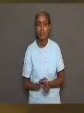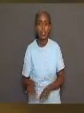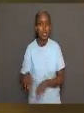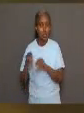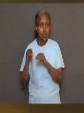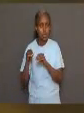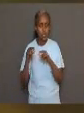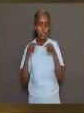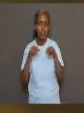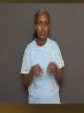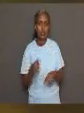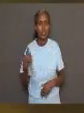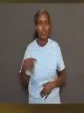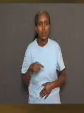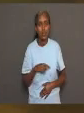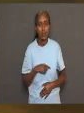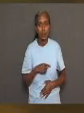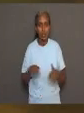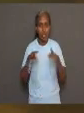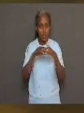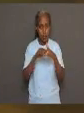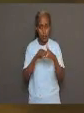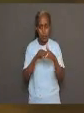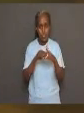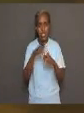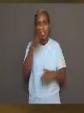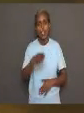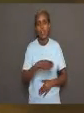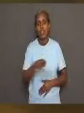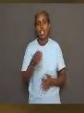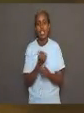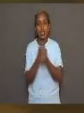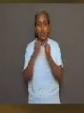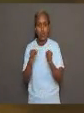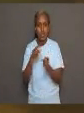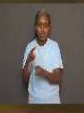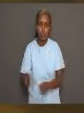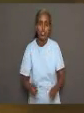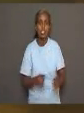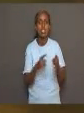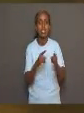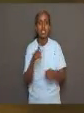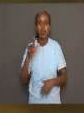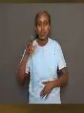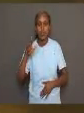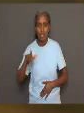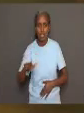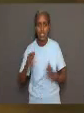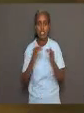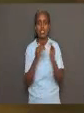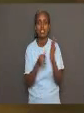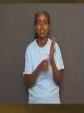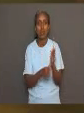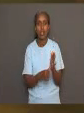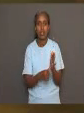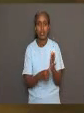Students, today we have introduced graphical solutions for systems of linear